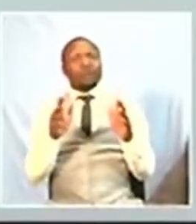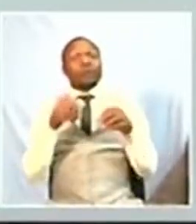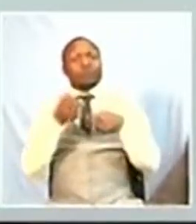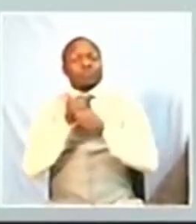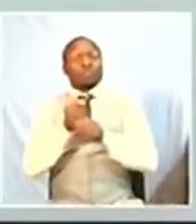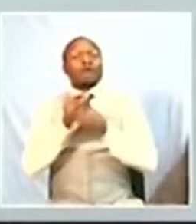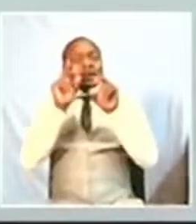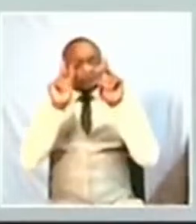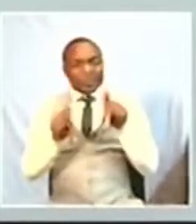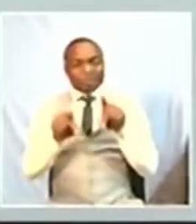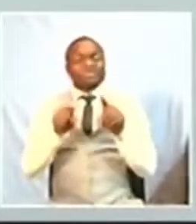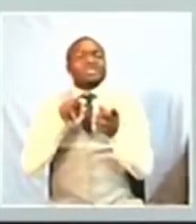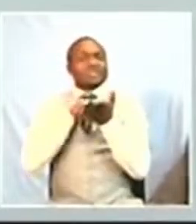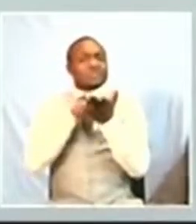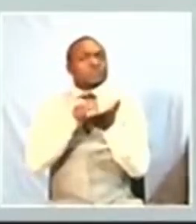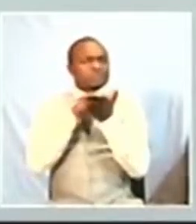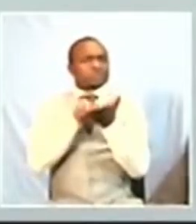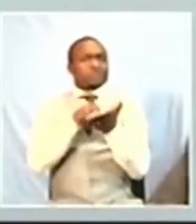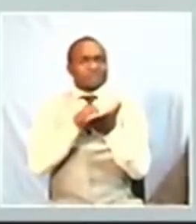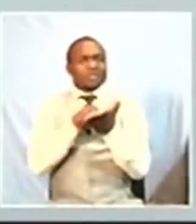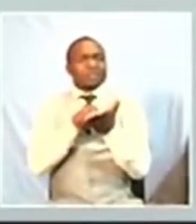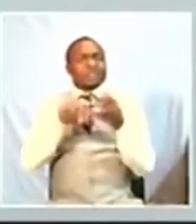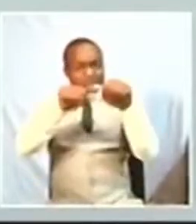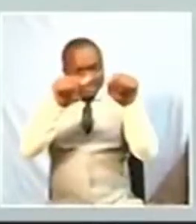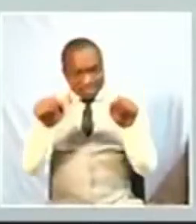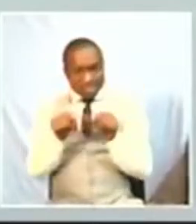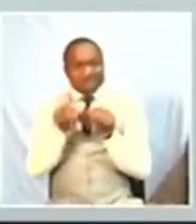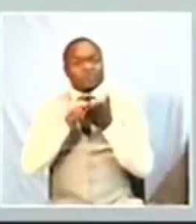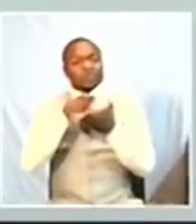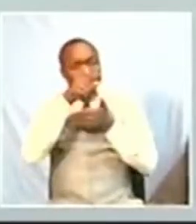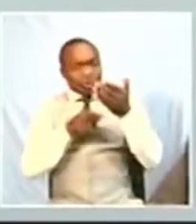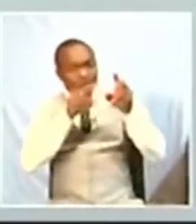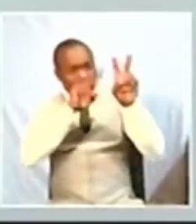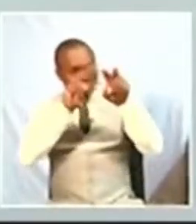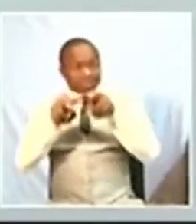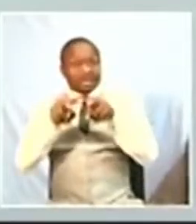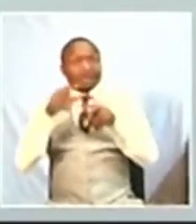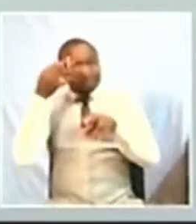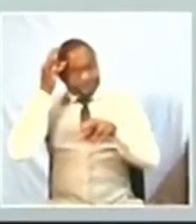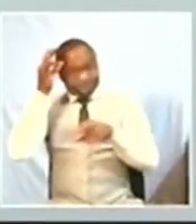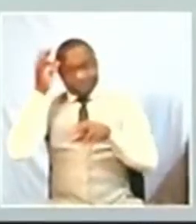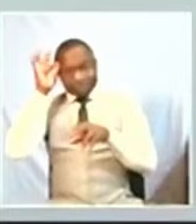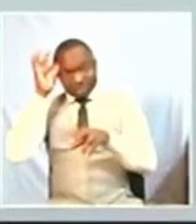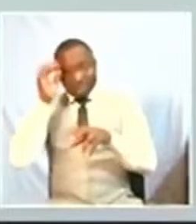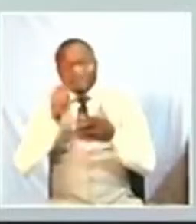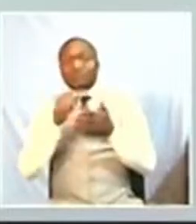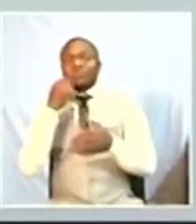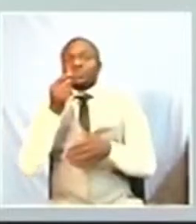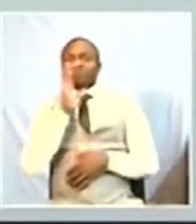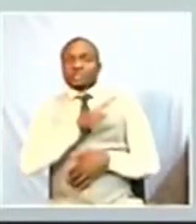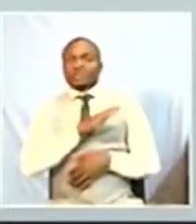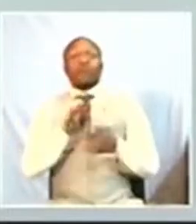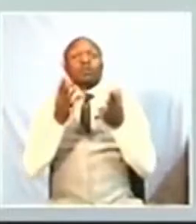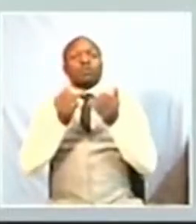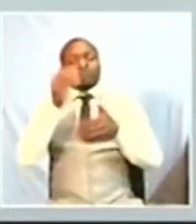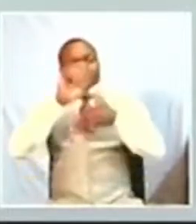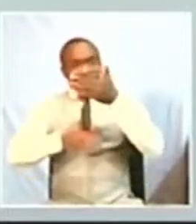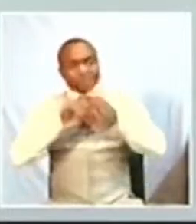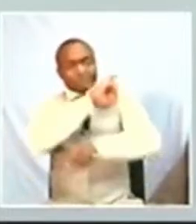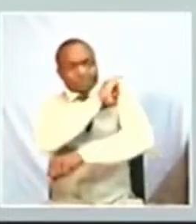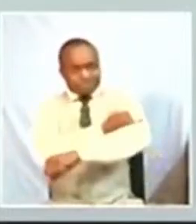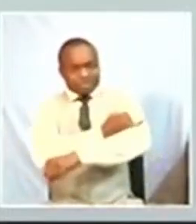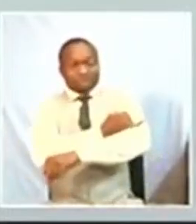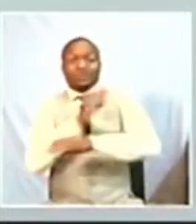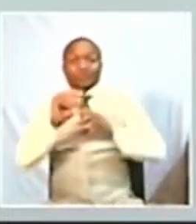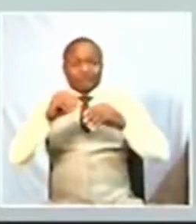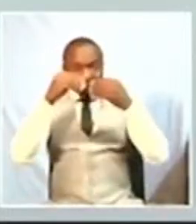individual recommendations and the general recommendations of what we have observed. We have taken note. With that said, I would like to withdraw the immunity that